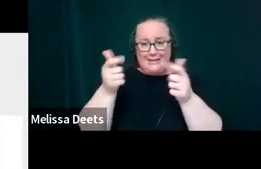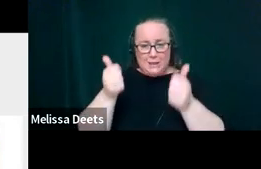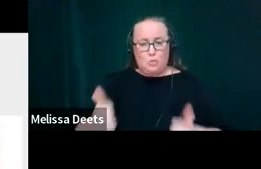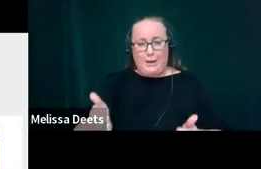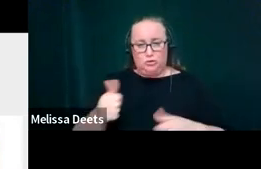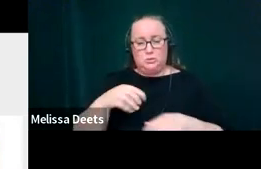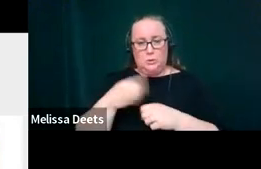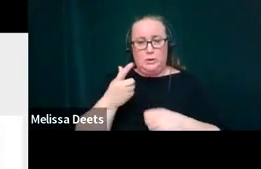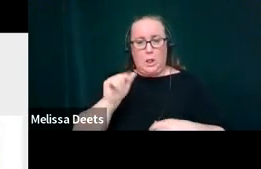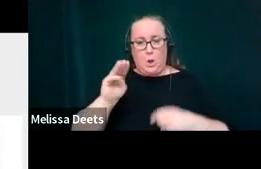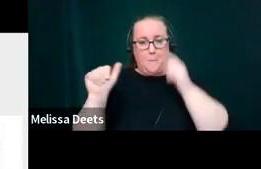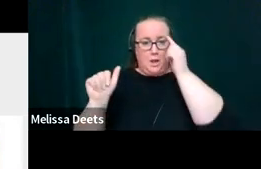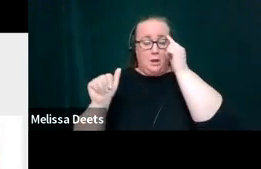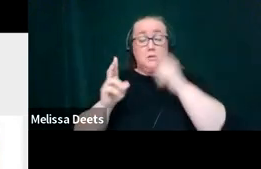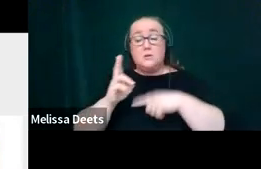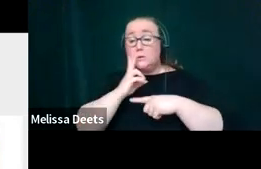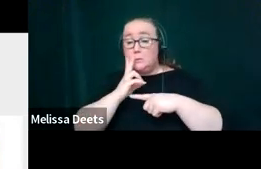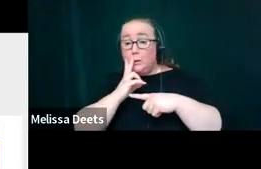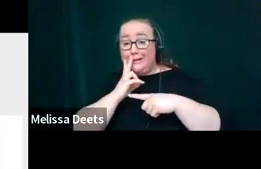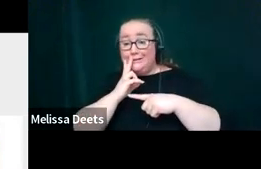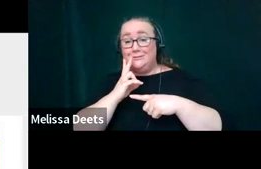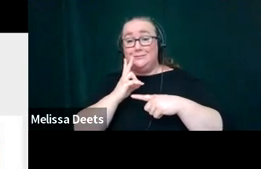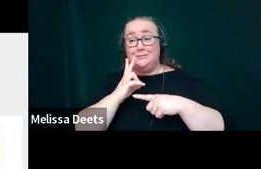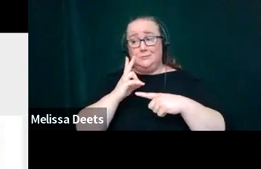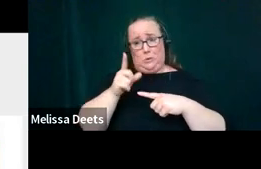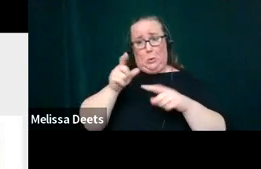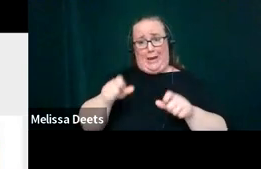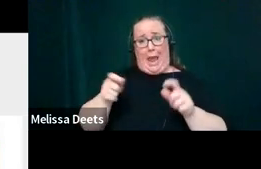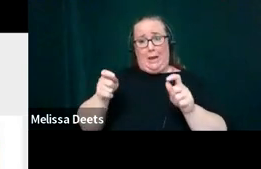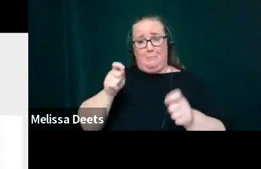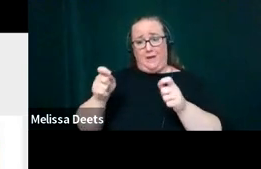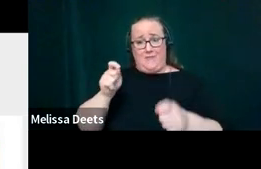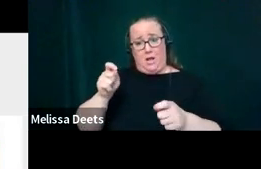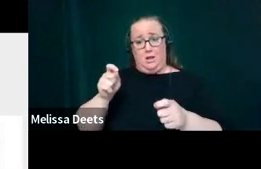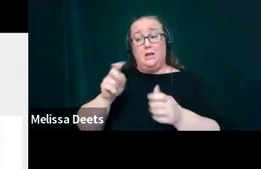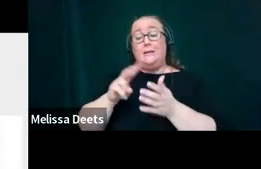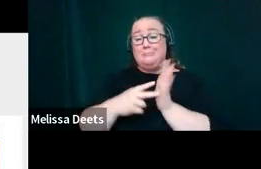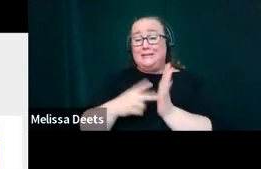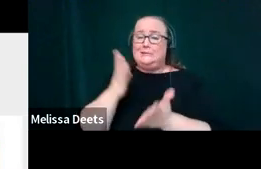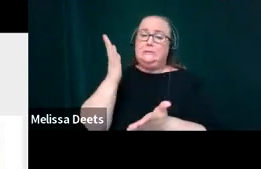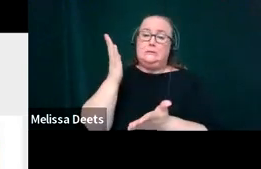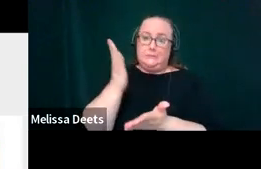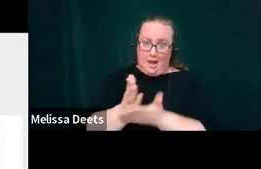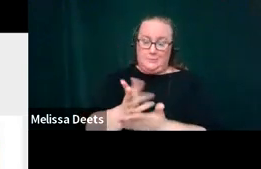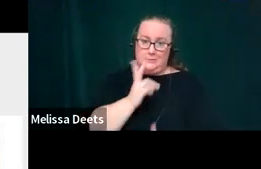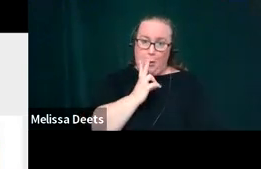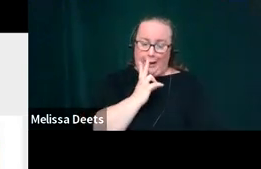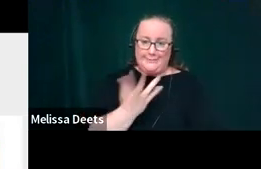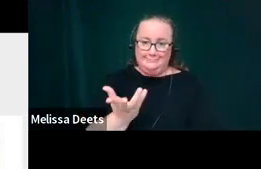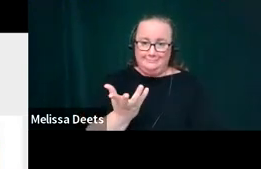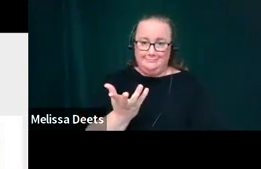in glaucoma, but smoking is one that's really modifiable. So we absolutely recommend that you stop smoking for